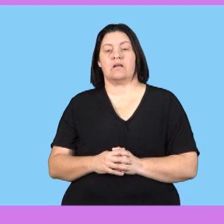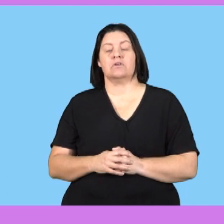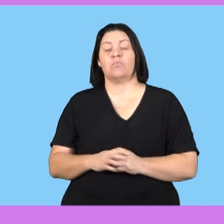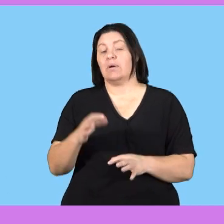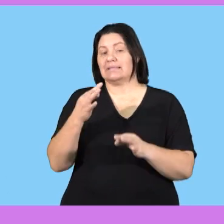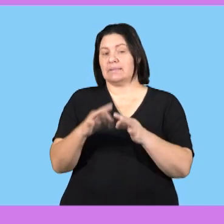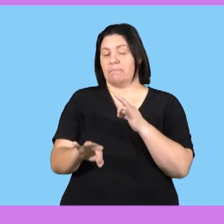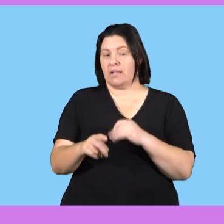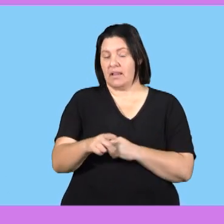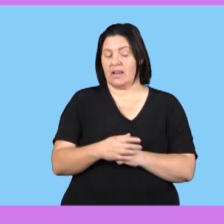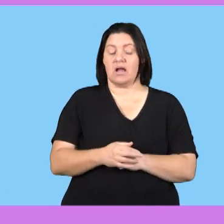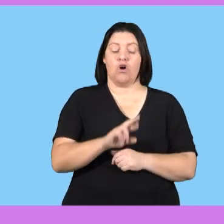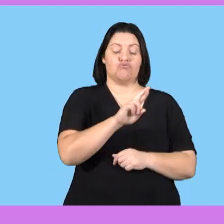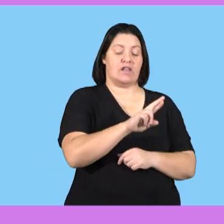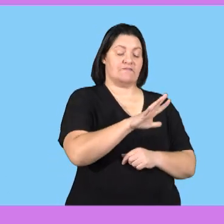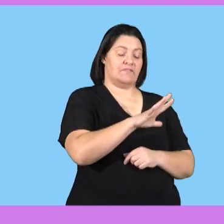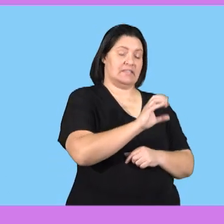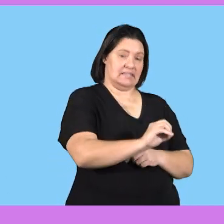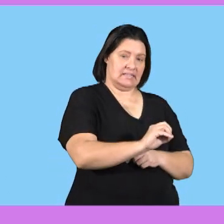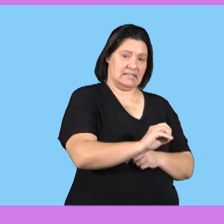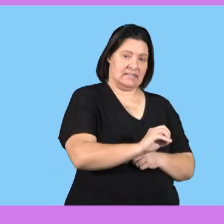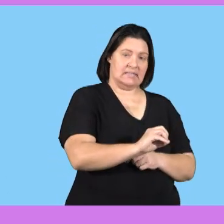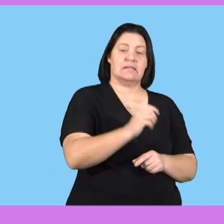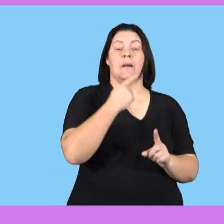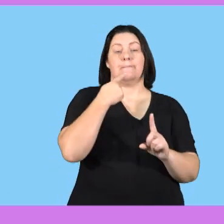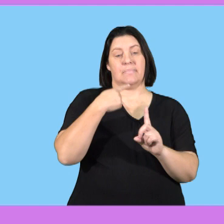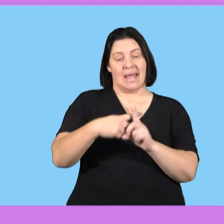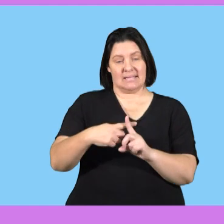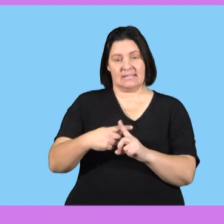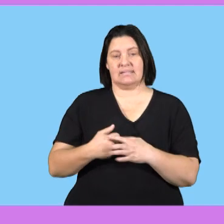Okay, so if I simplify that part, first of all, the fixed cost or